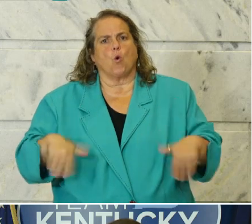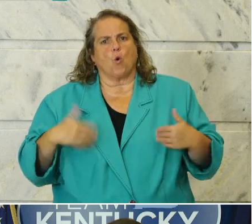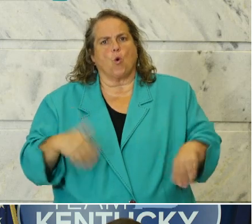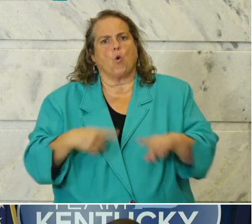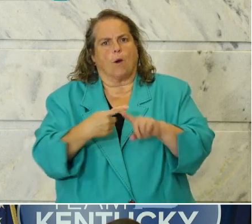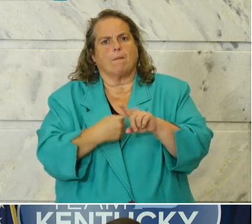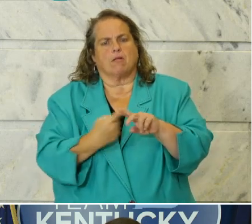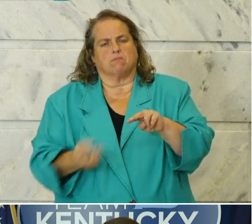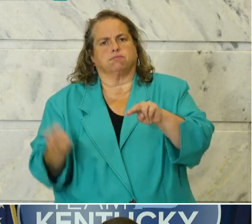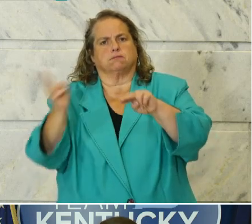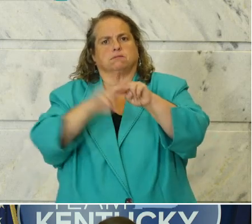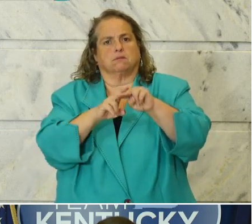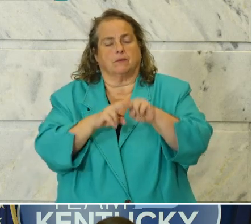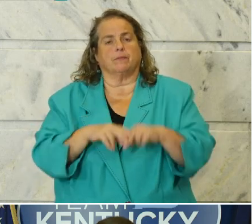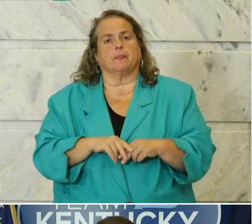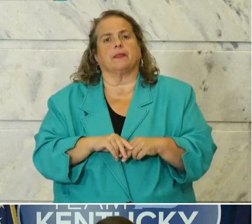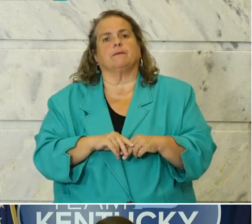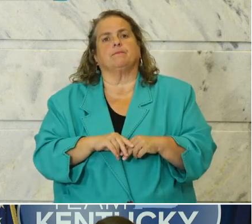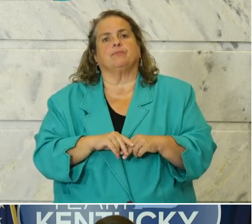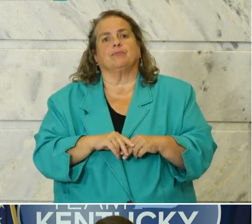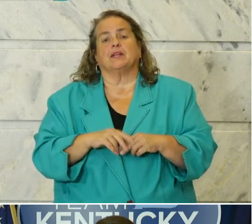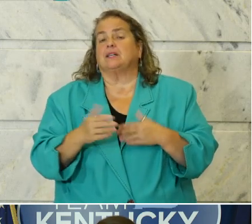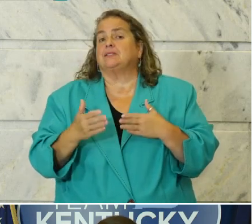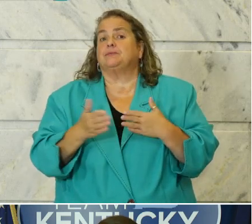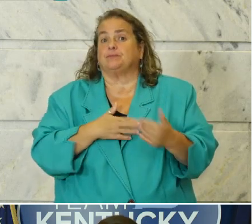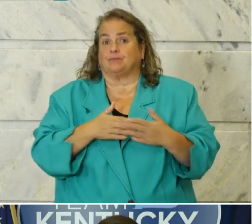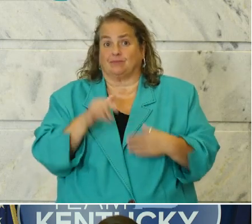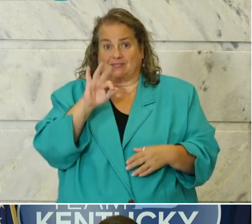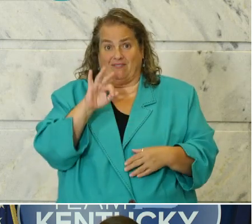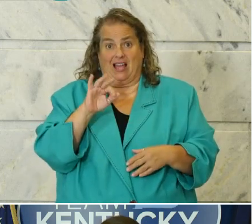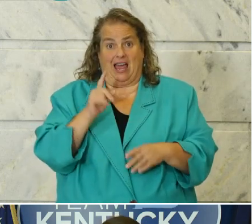And even if last week's numbers stay right,